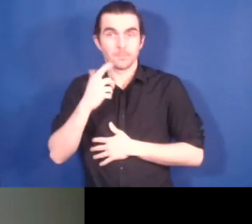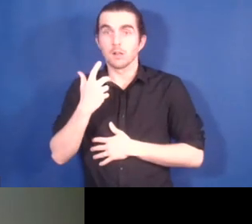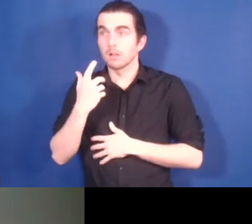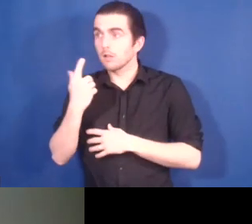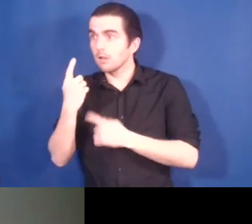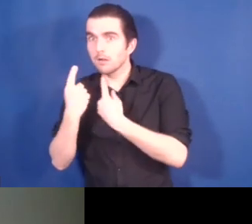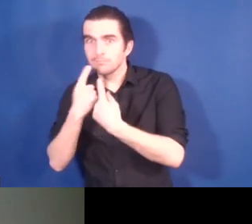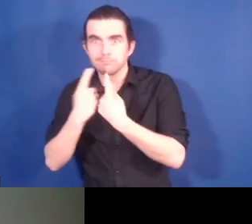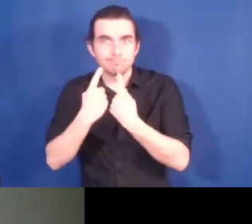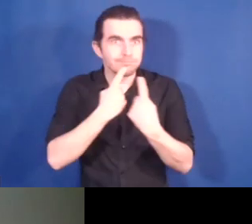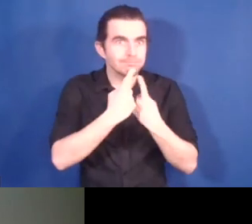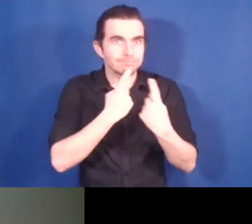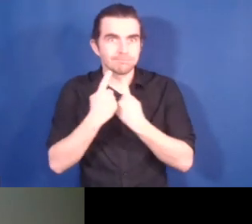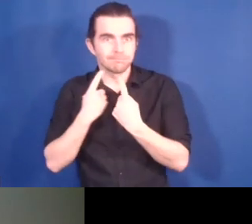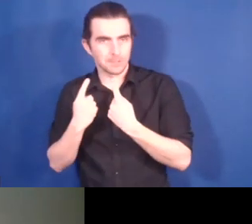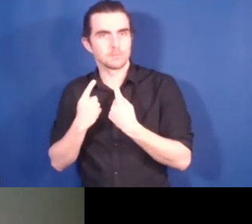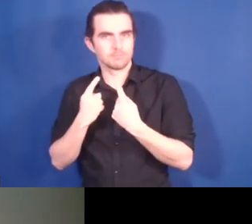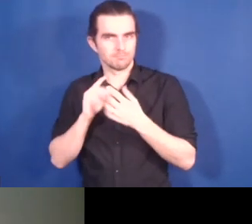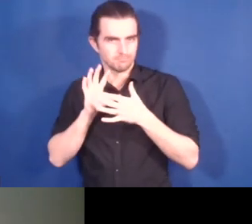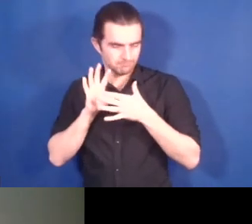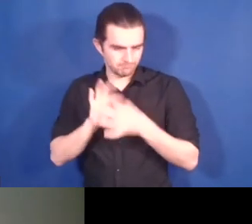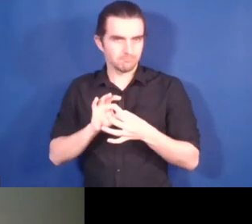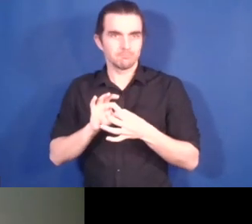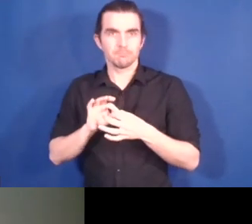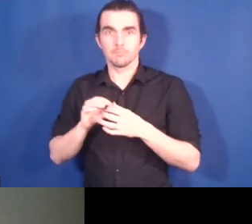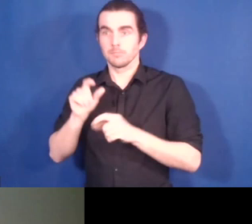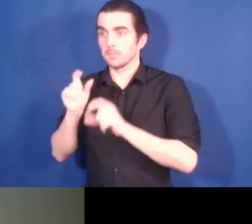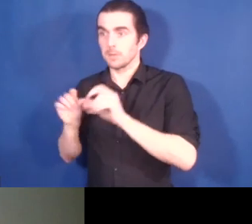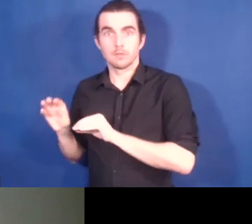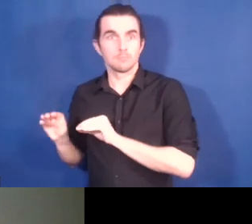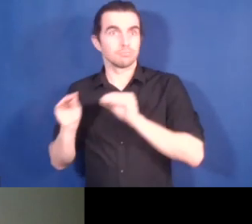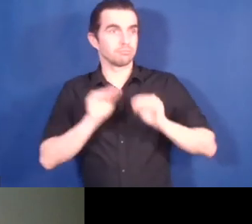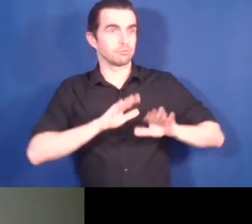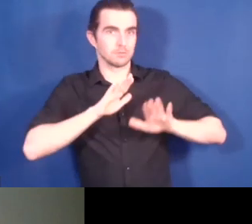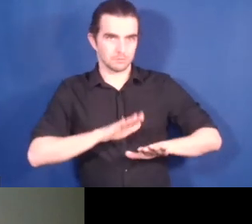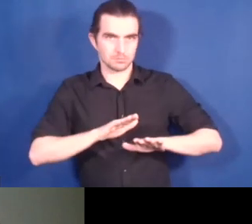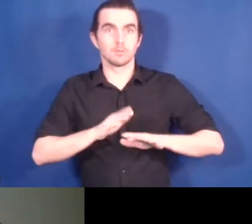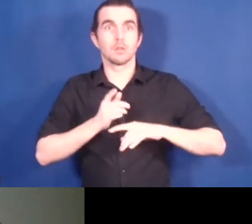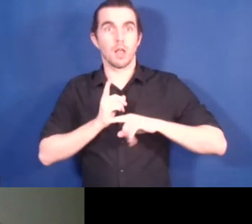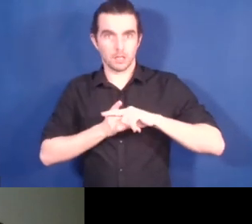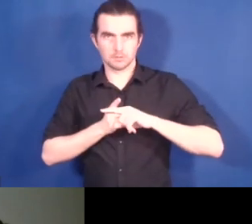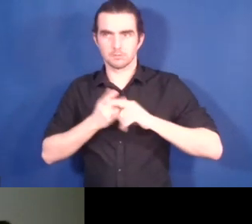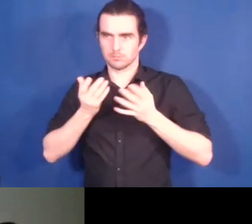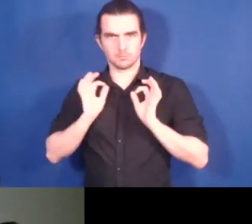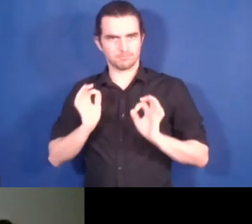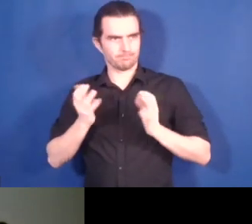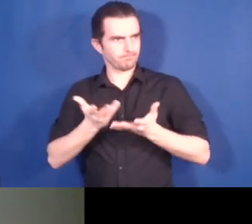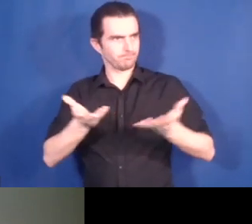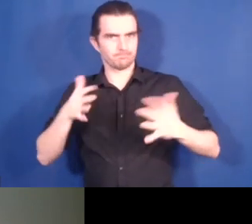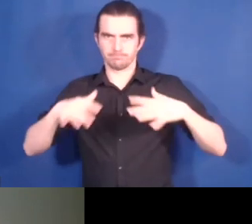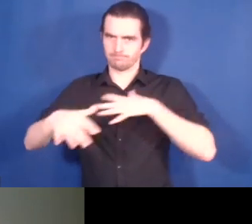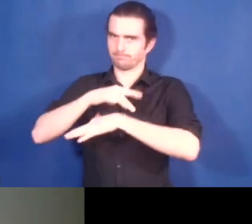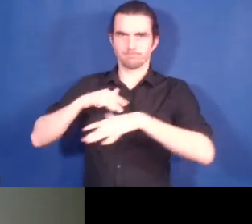took place across the conference. Probably not surprisingly, the most significant conversations on that were in the North America